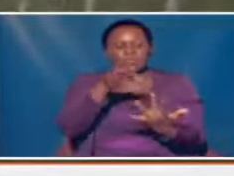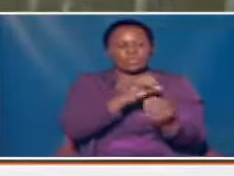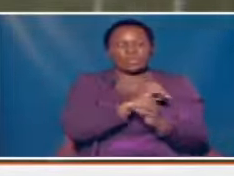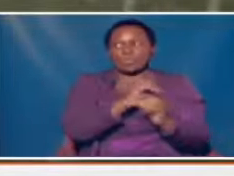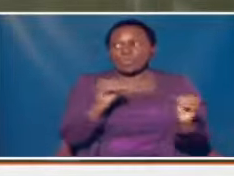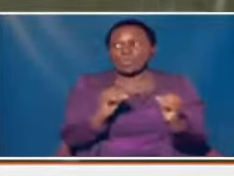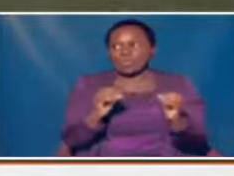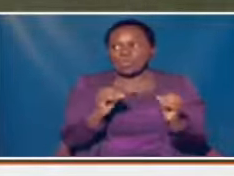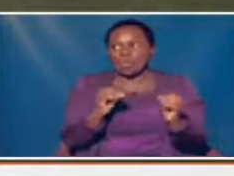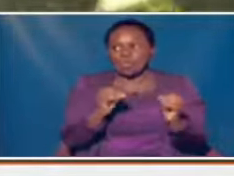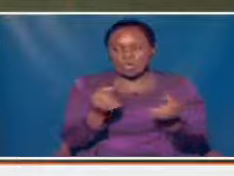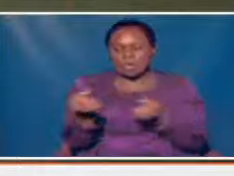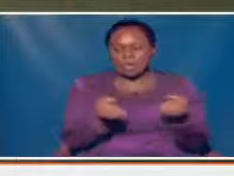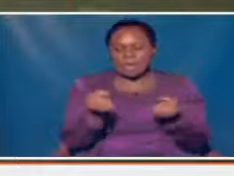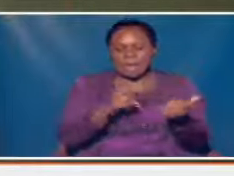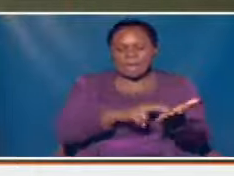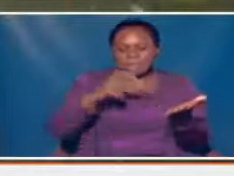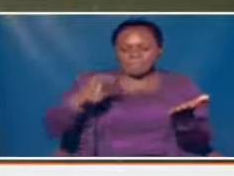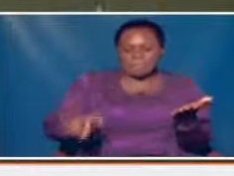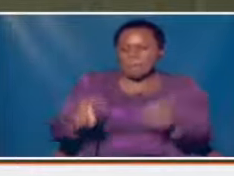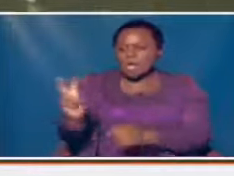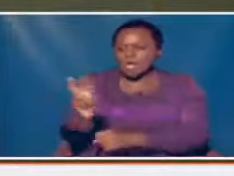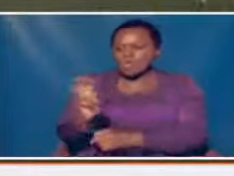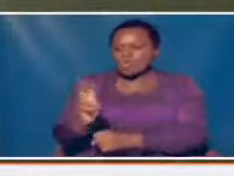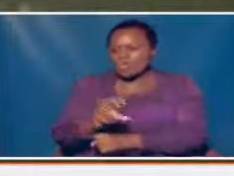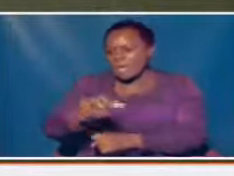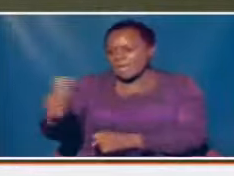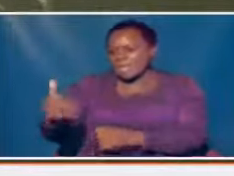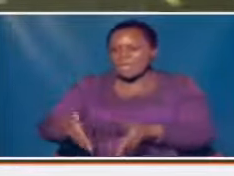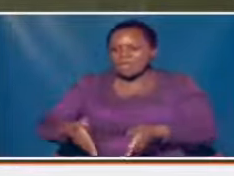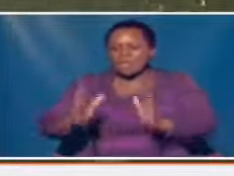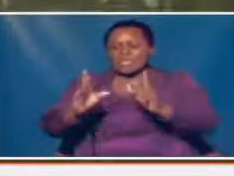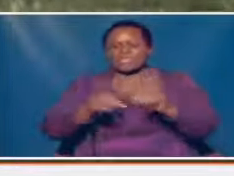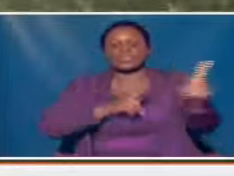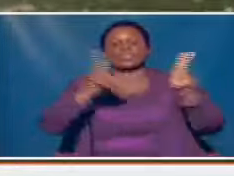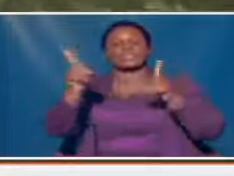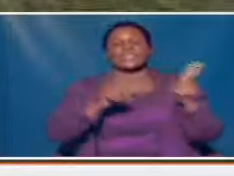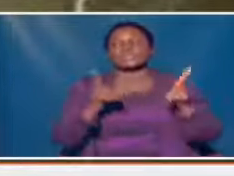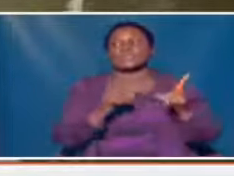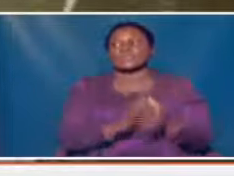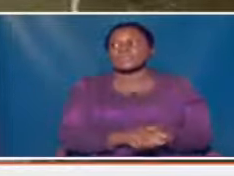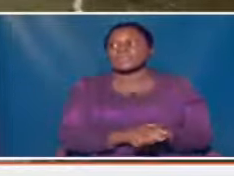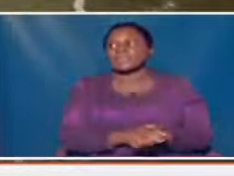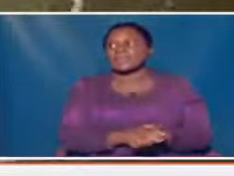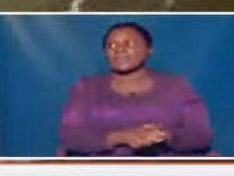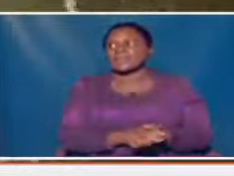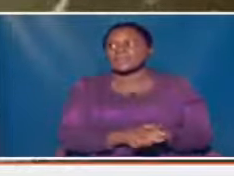to hop out of the car and find an alternative solution for transportation.